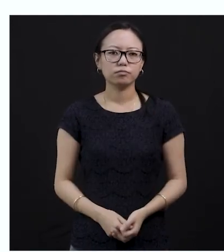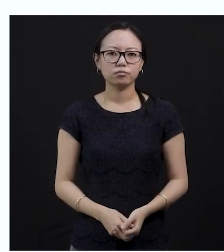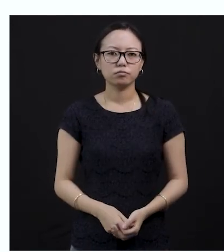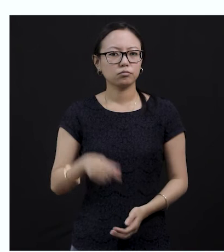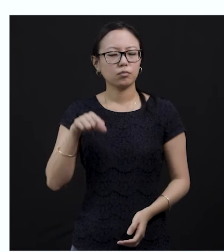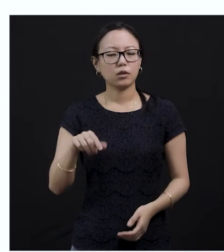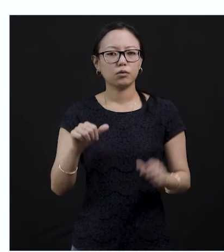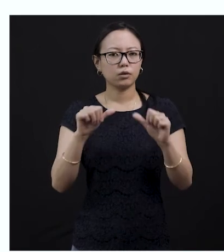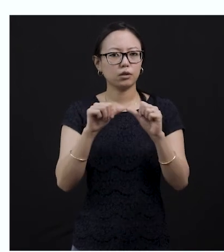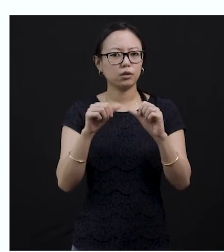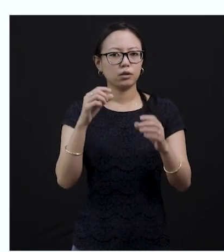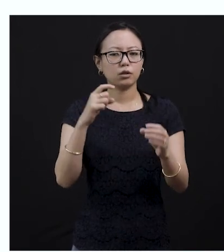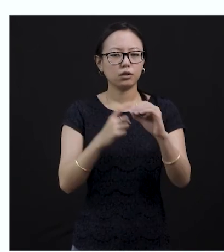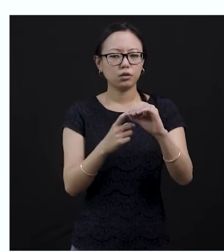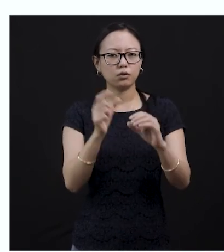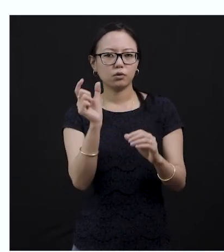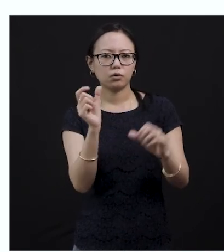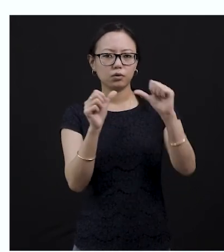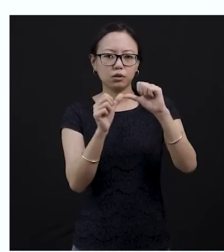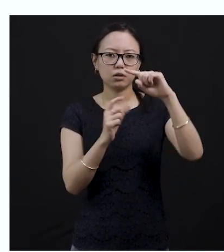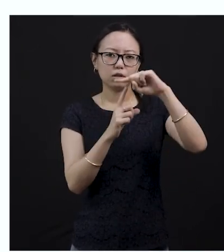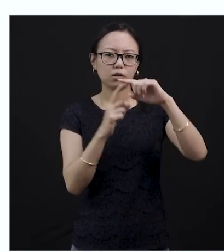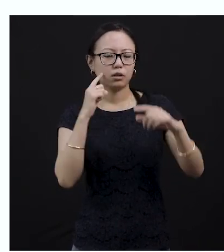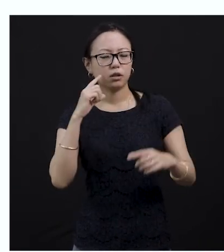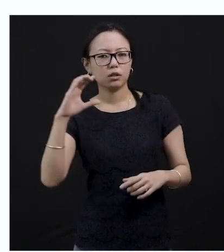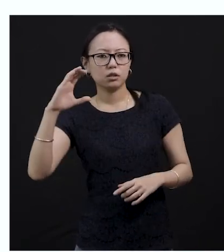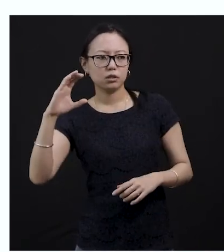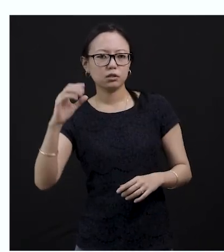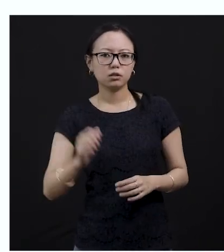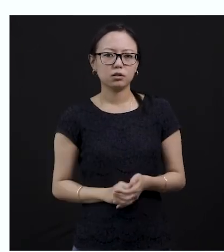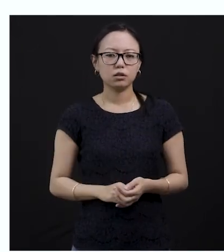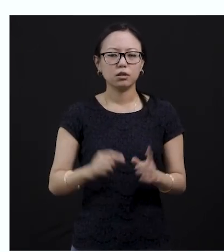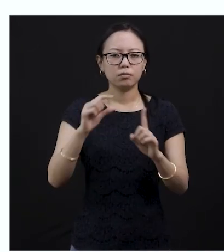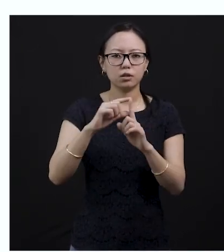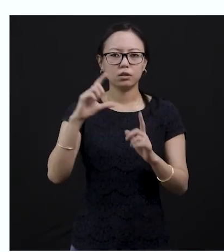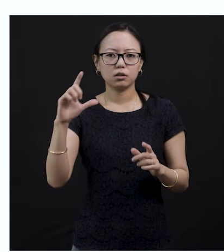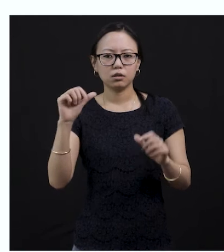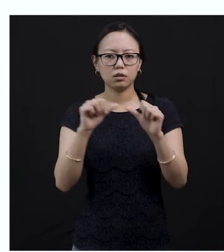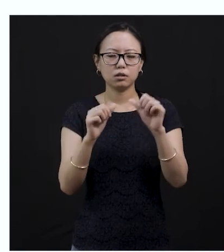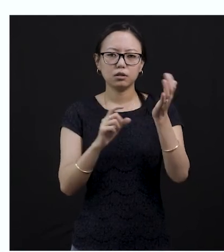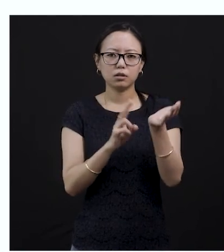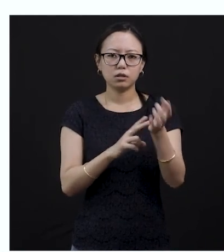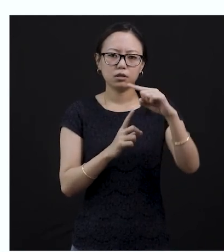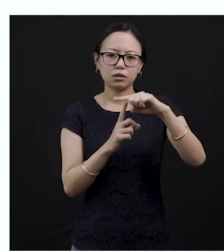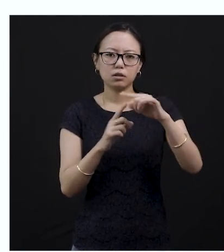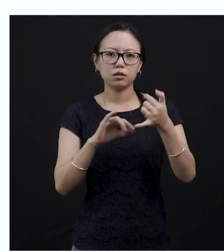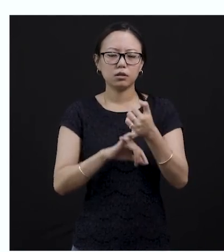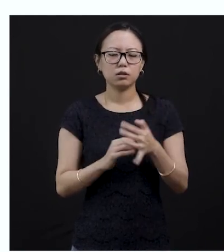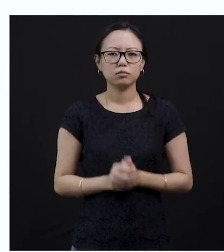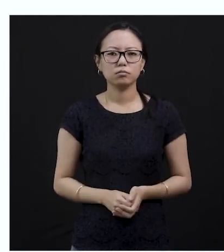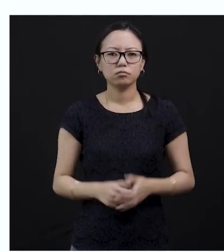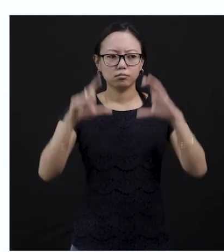Have you seen this anywhere? It is a pond filled with lotus flowers. Yes, you can see